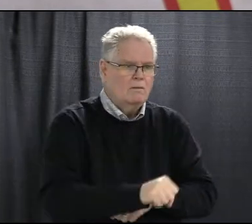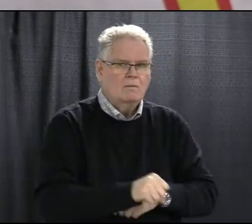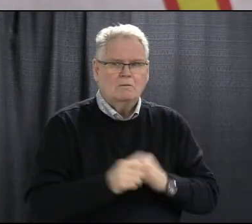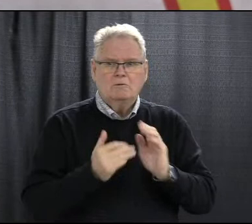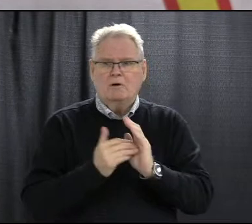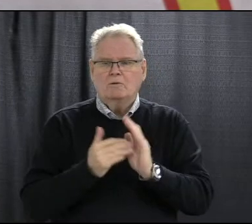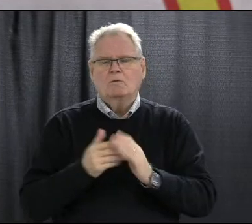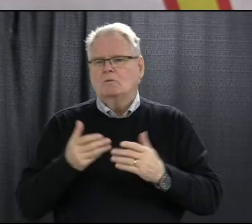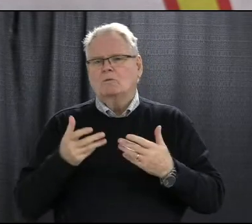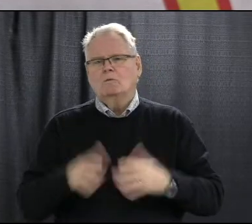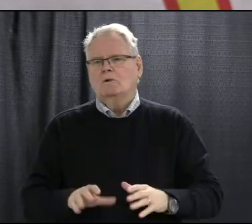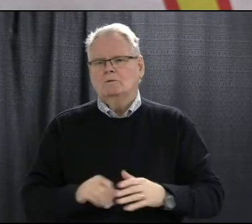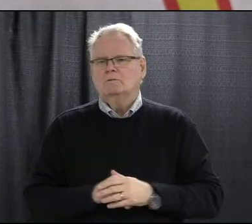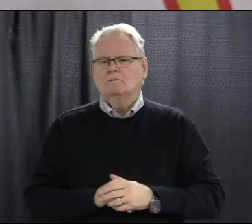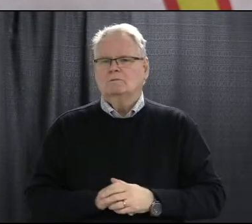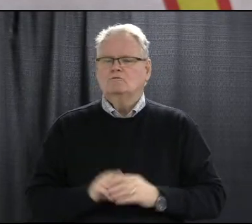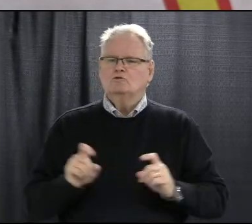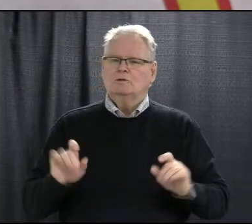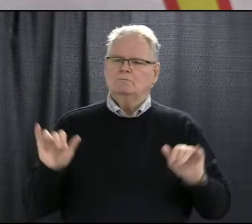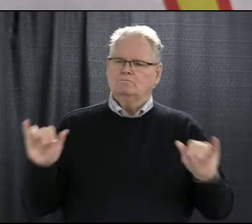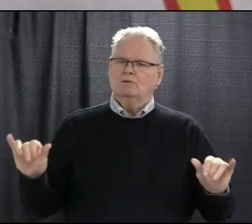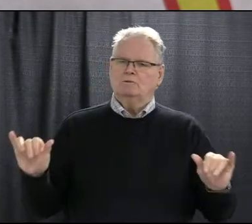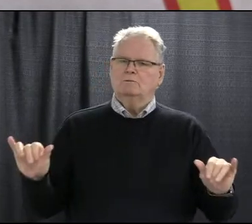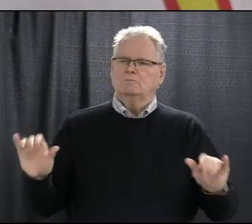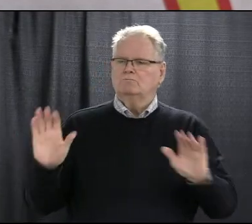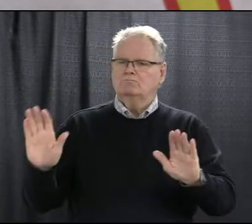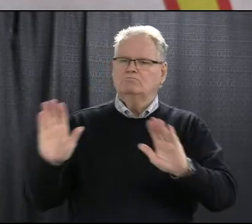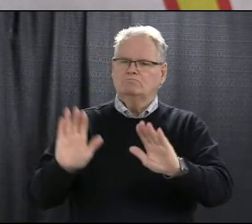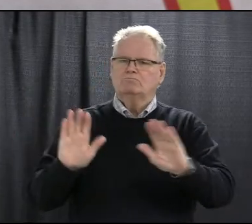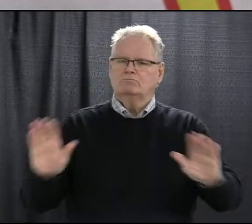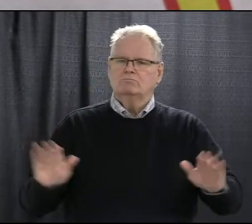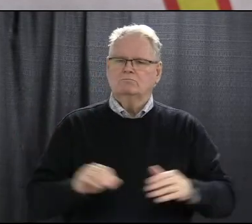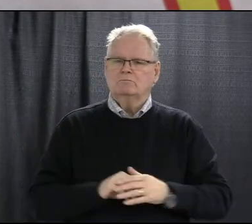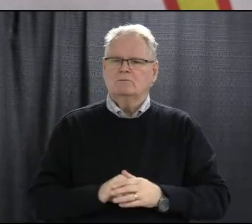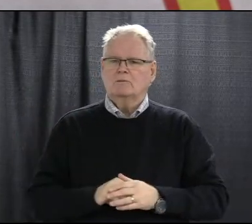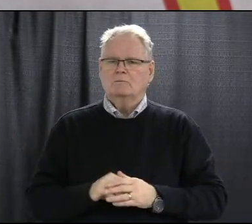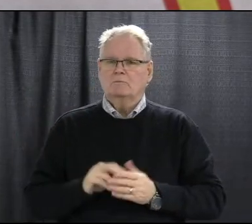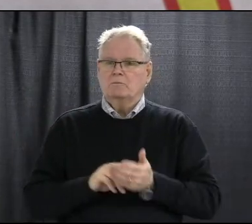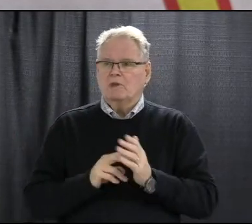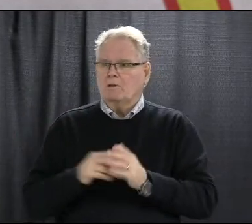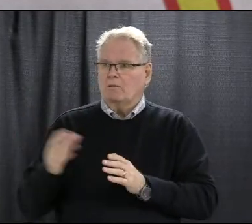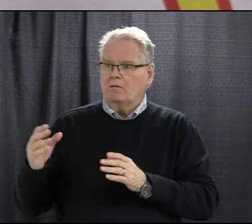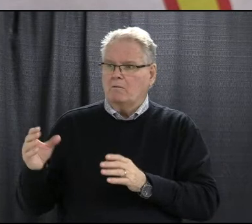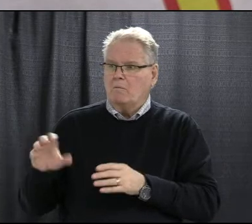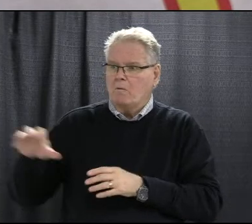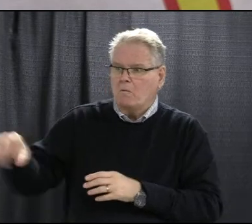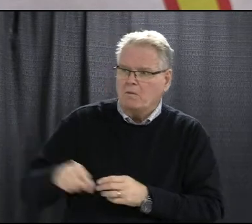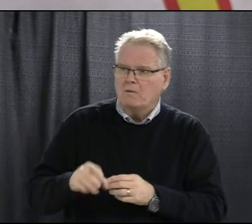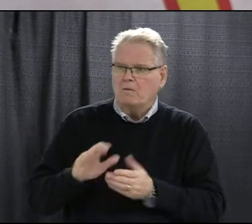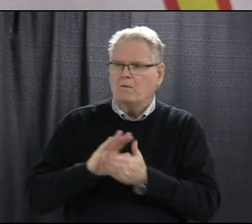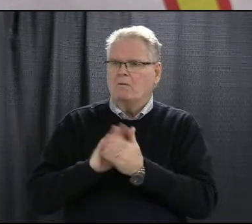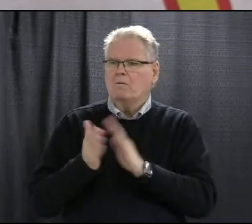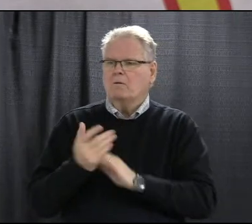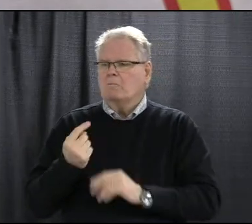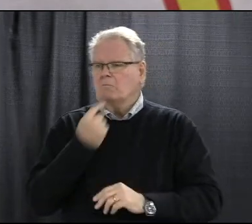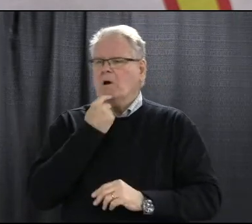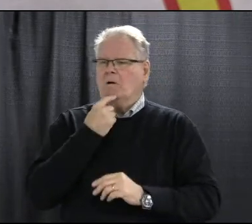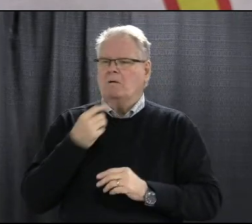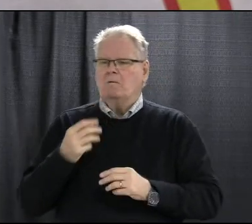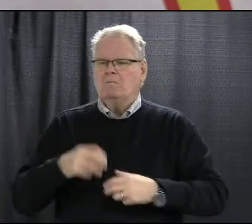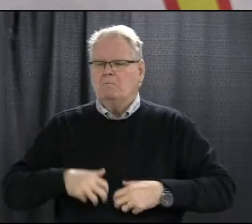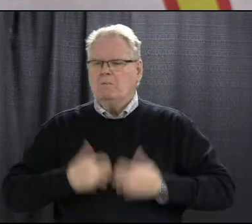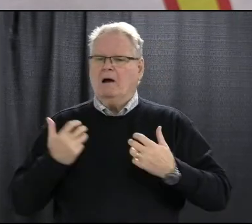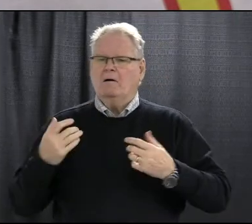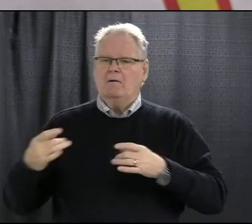we shouldn't be doing that interprovincially. The passive is acceptable, but not the more aggressive